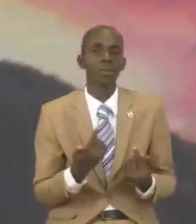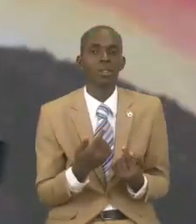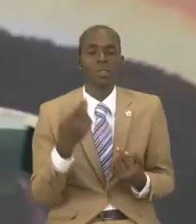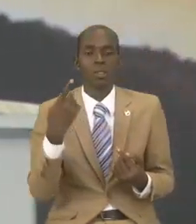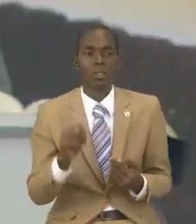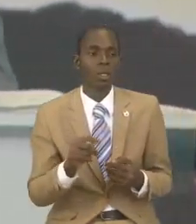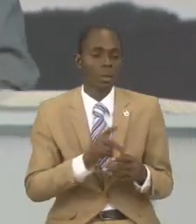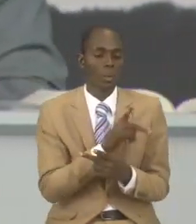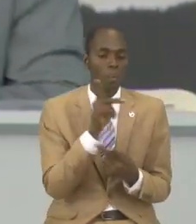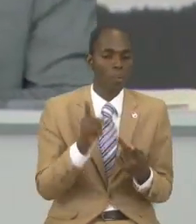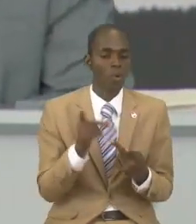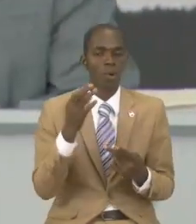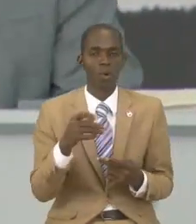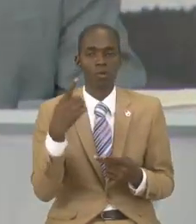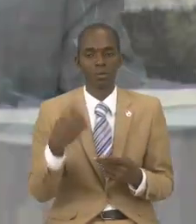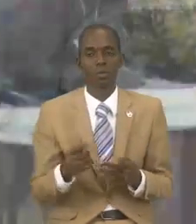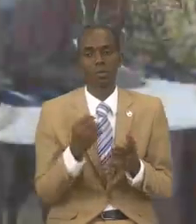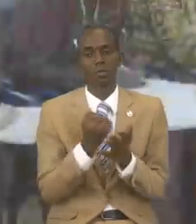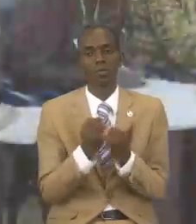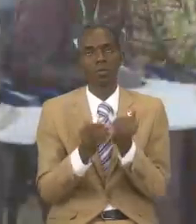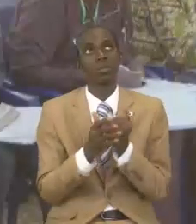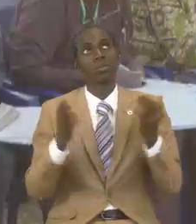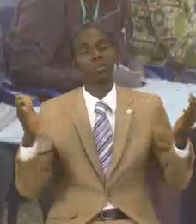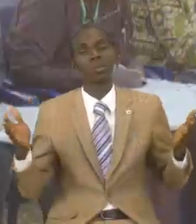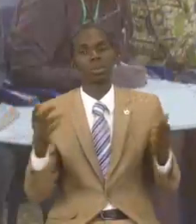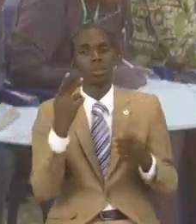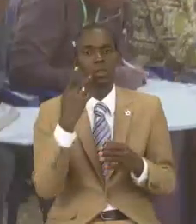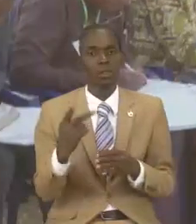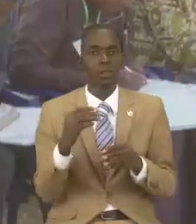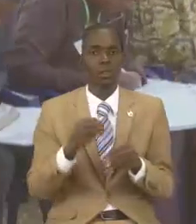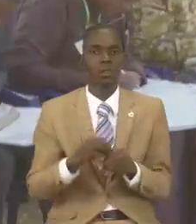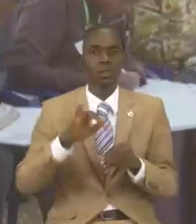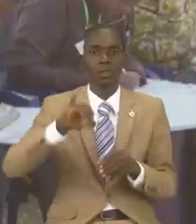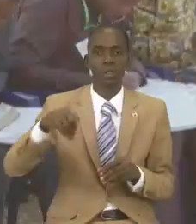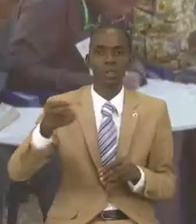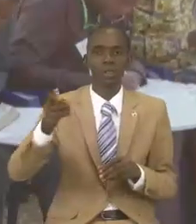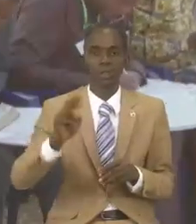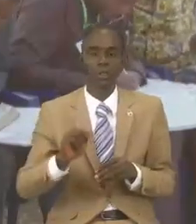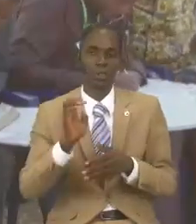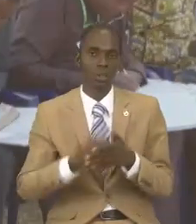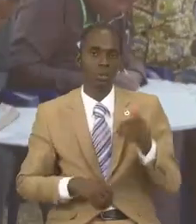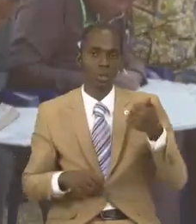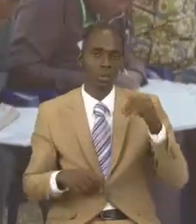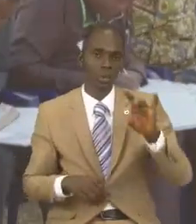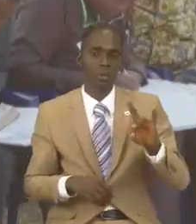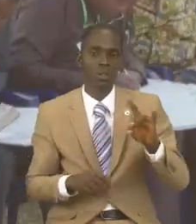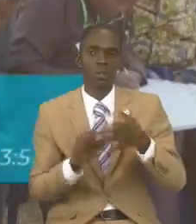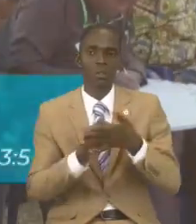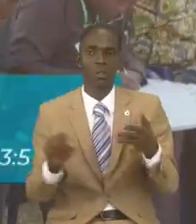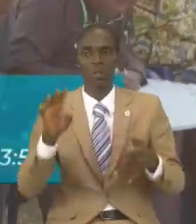of the crucified. Look at John chapter 19, verse